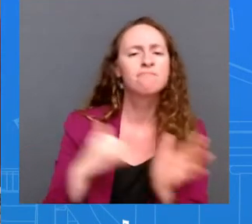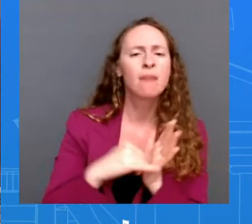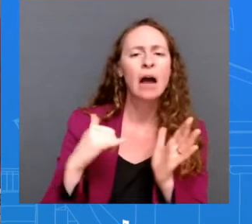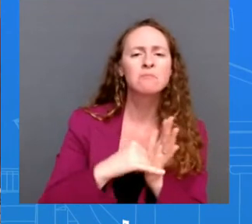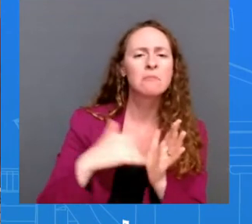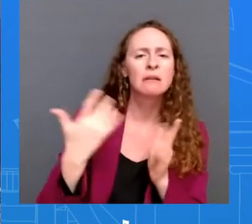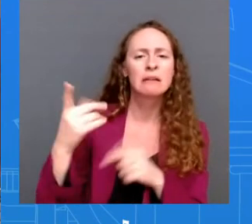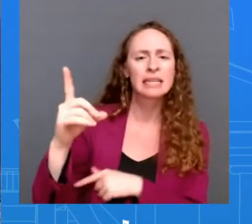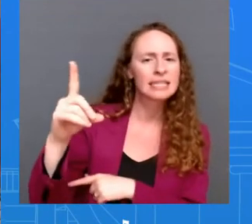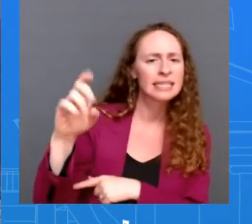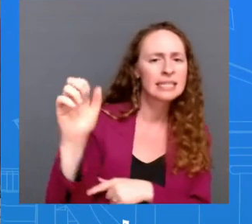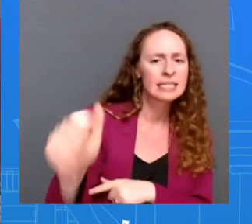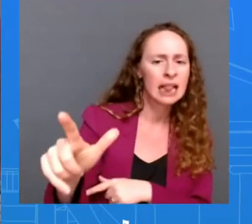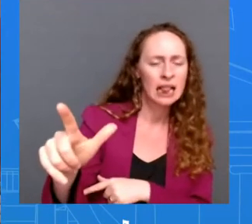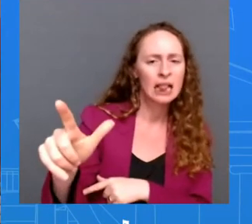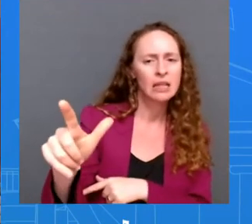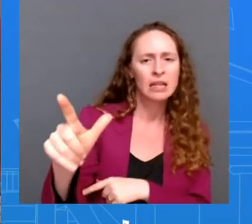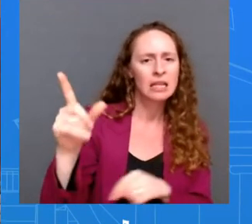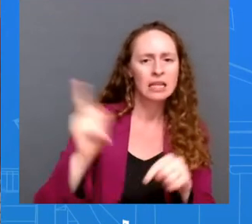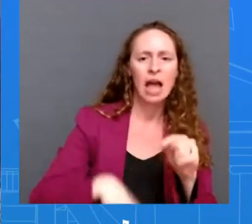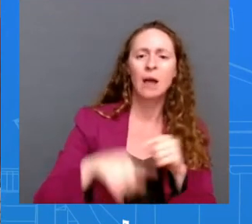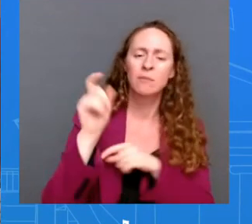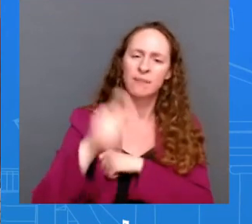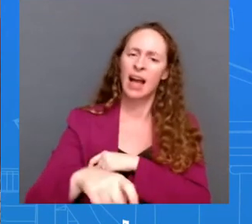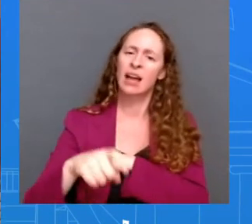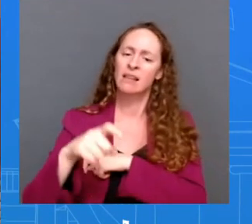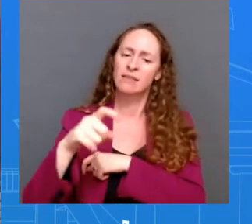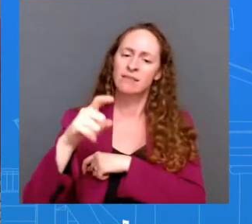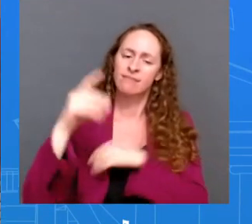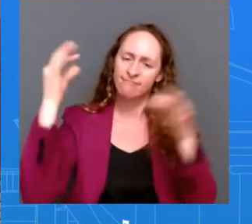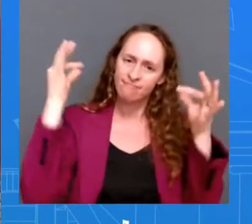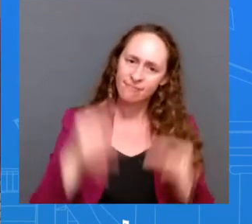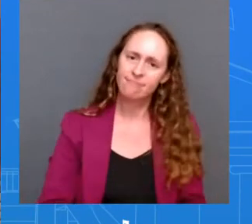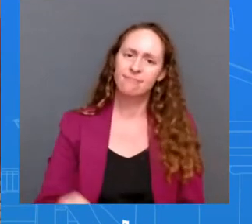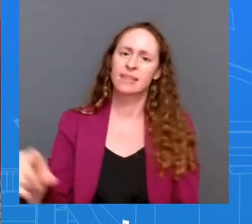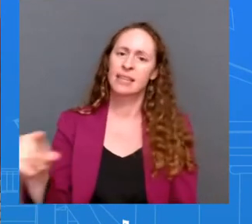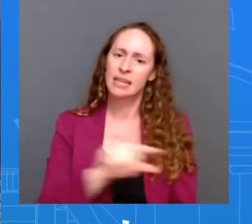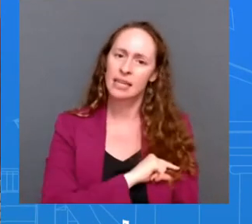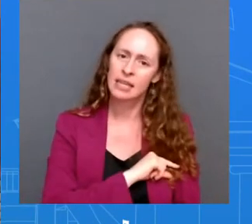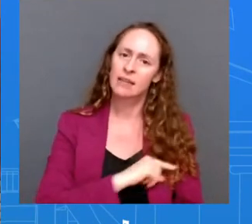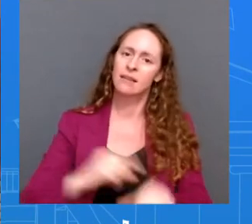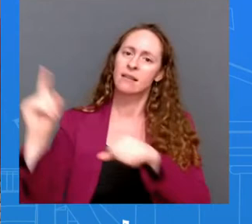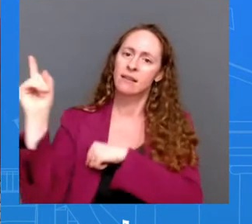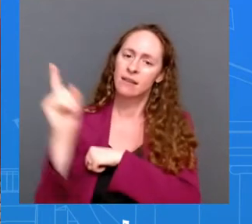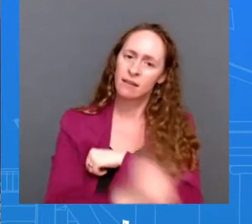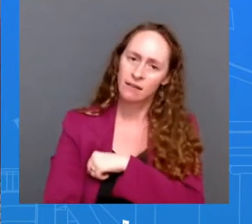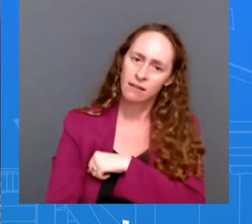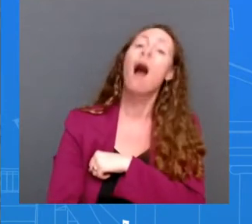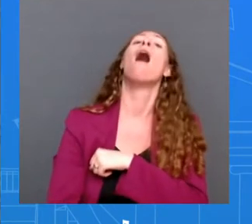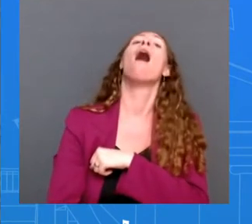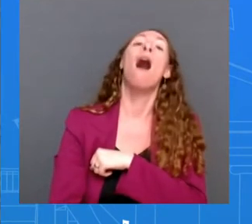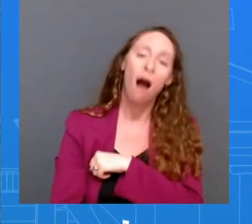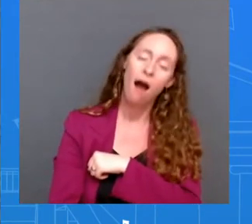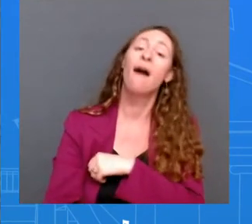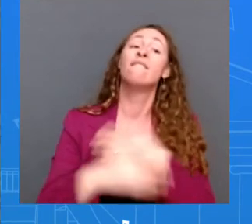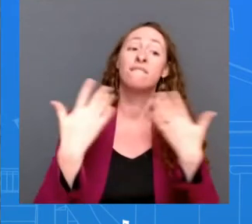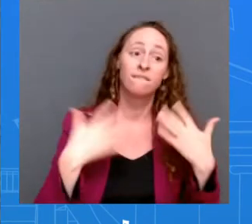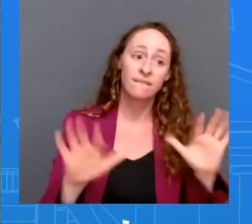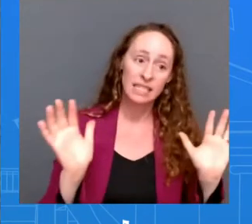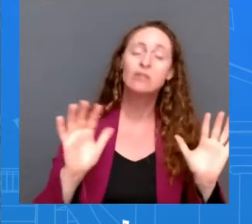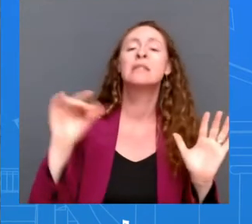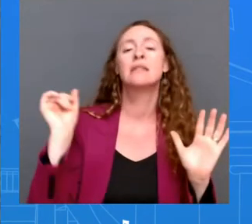may see them willing to negotiate? Essentially, does a conviction open new doors for negotiation? That's really up to the Russian